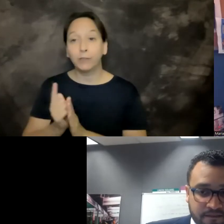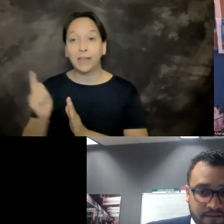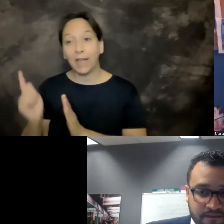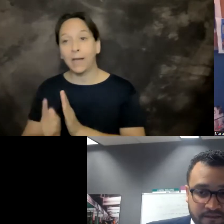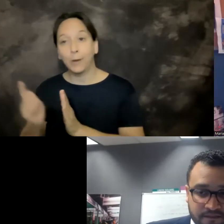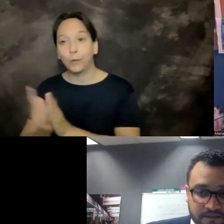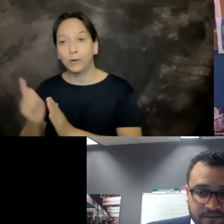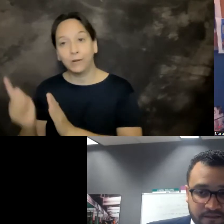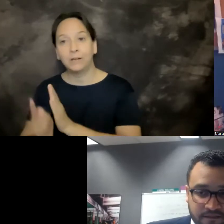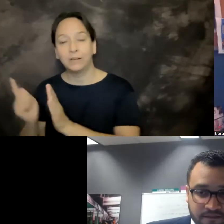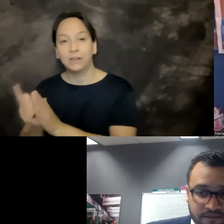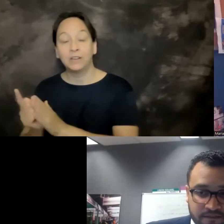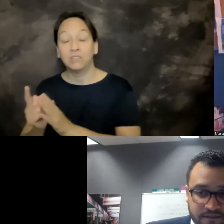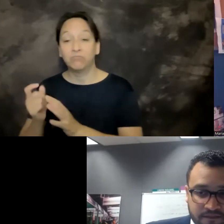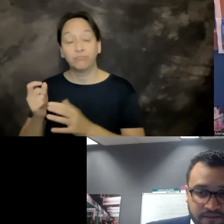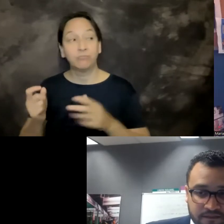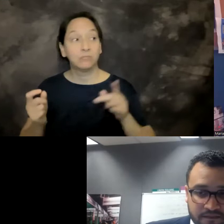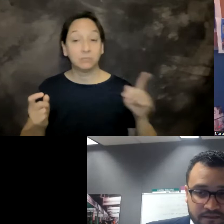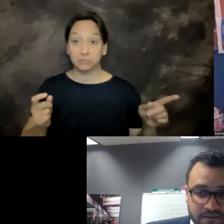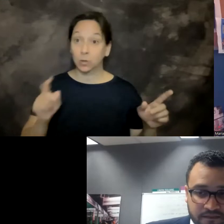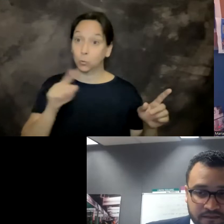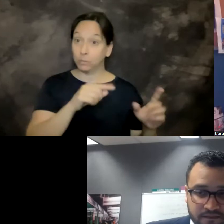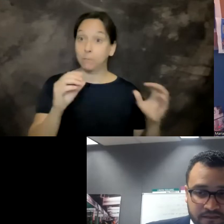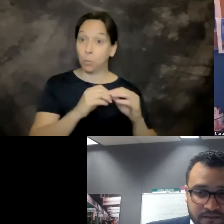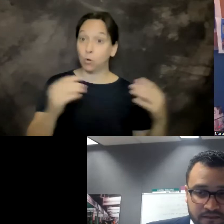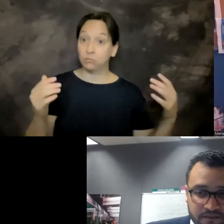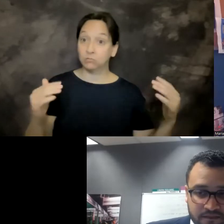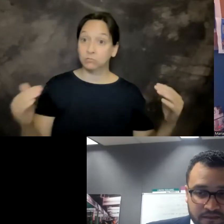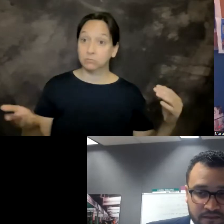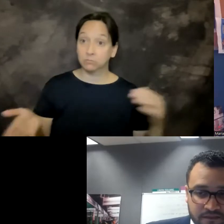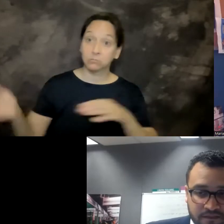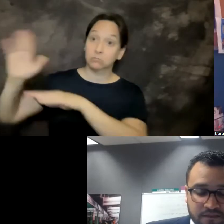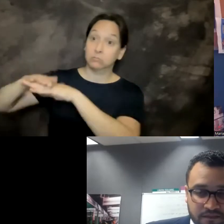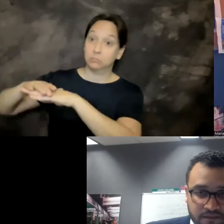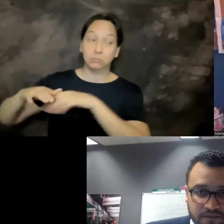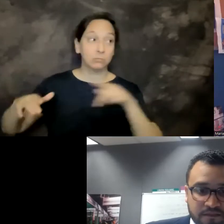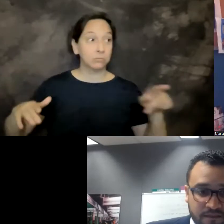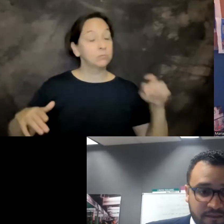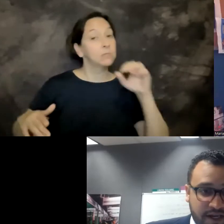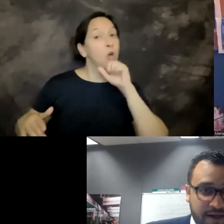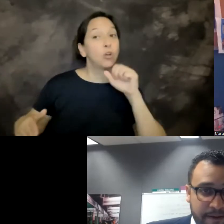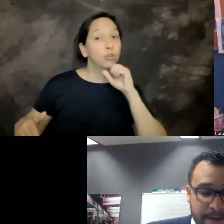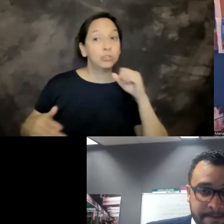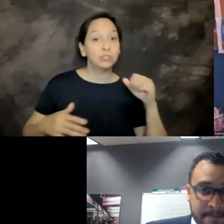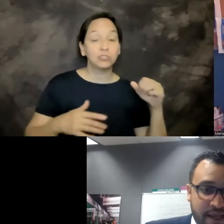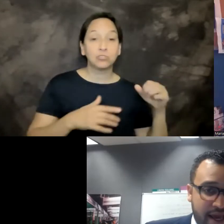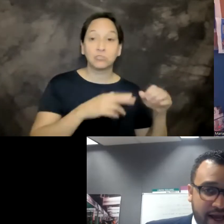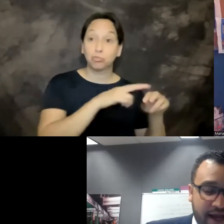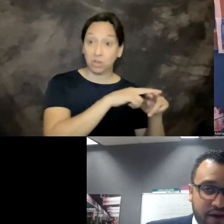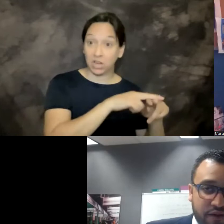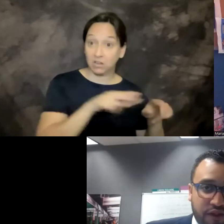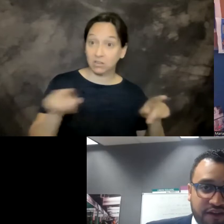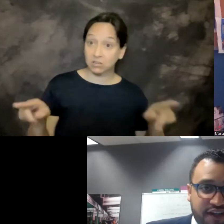is a commuter rail train coming to Malden Center? You know, you don't have to wait a half an hour or an hour.